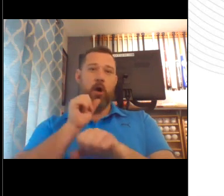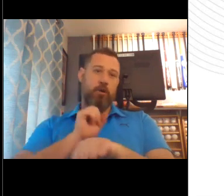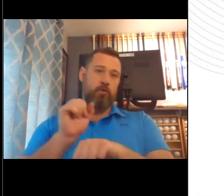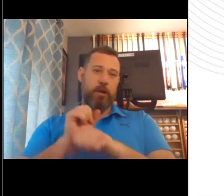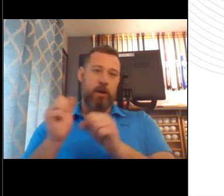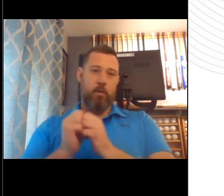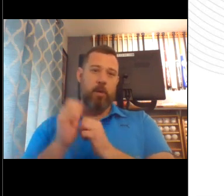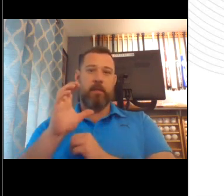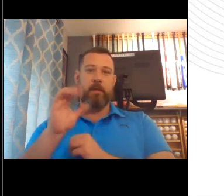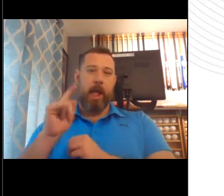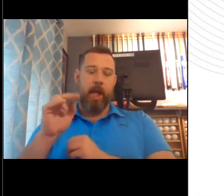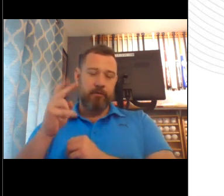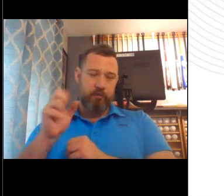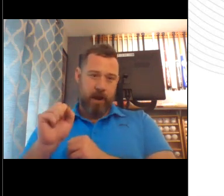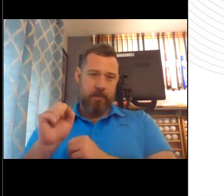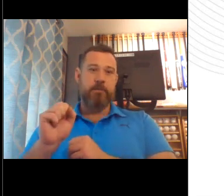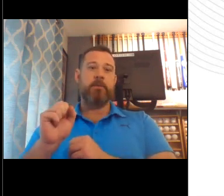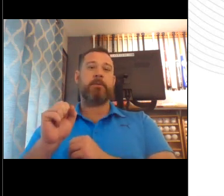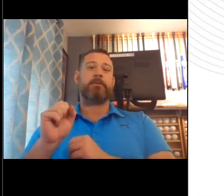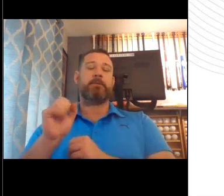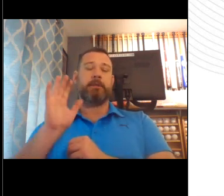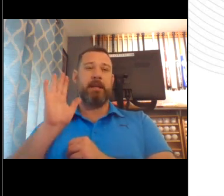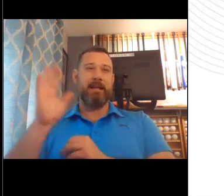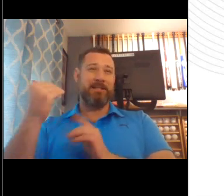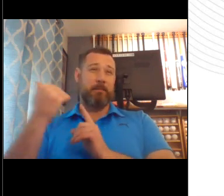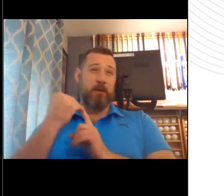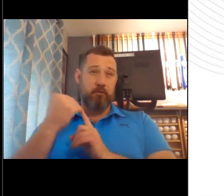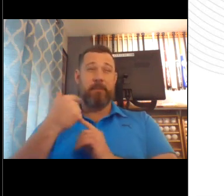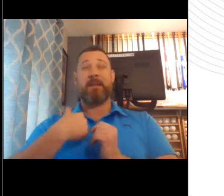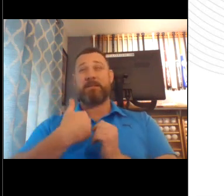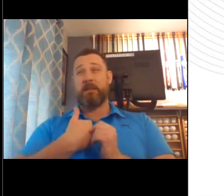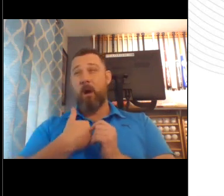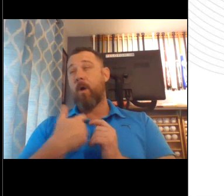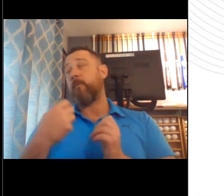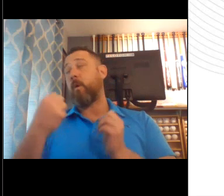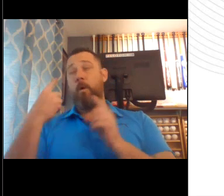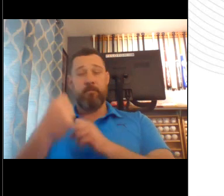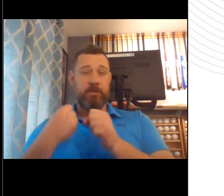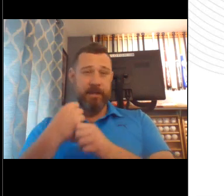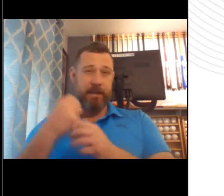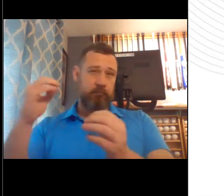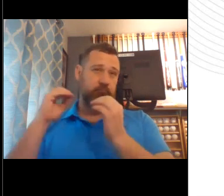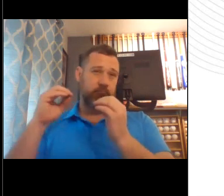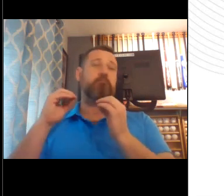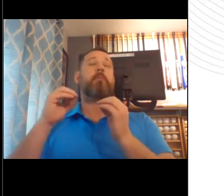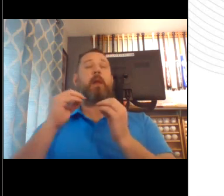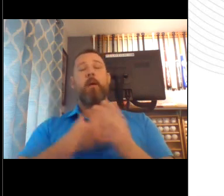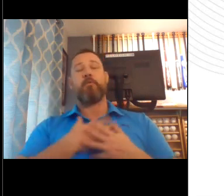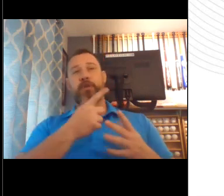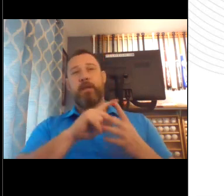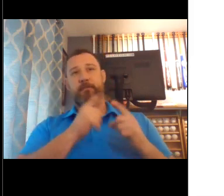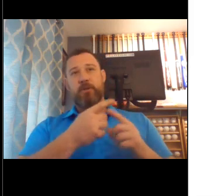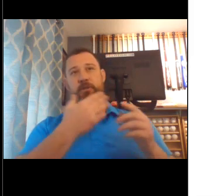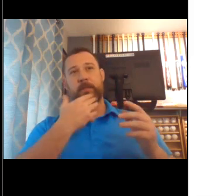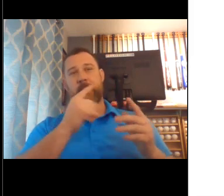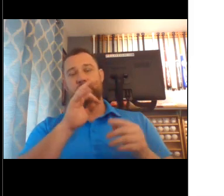Caltrans, his service, his mentoring to me over the years, and I appreciate his friendship. Thank you, Tim.